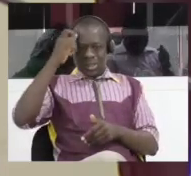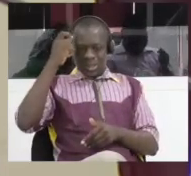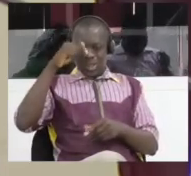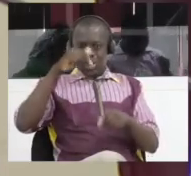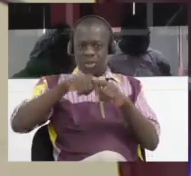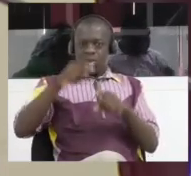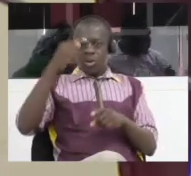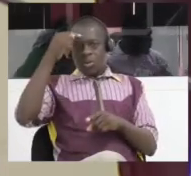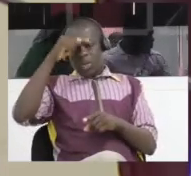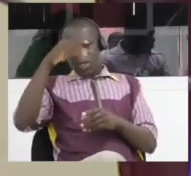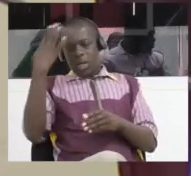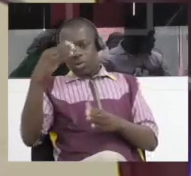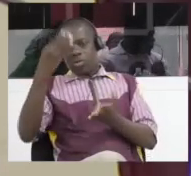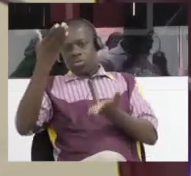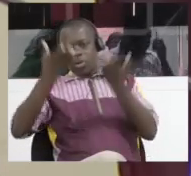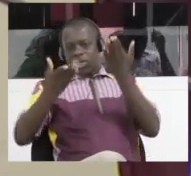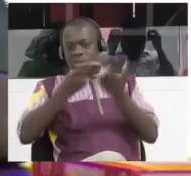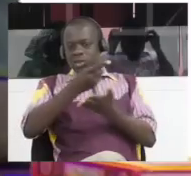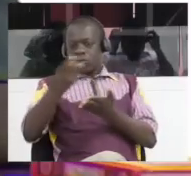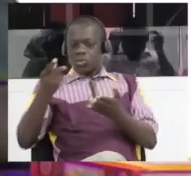to balance these two things?